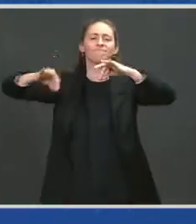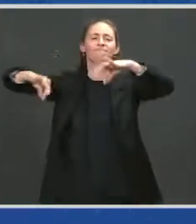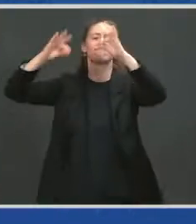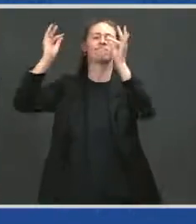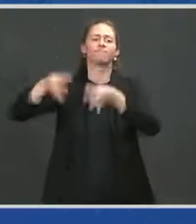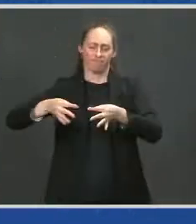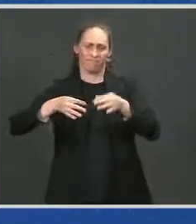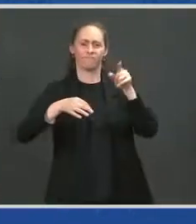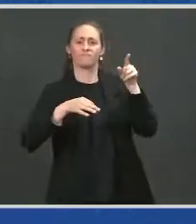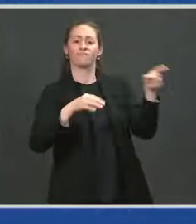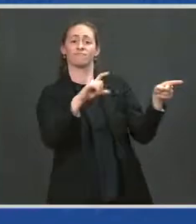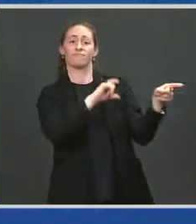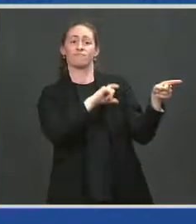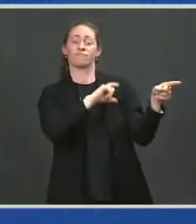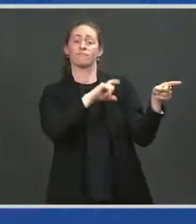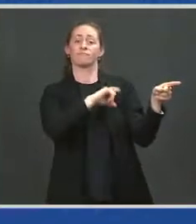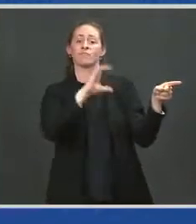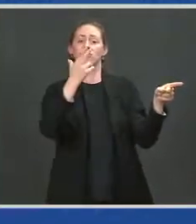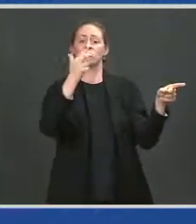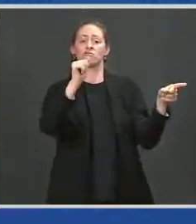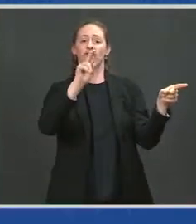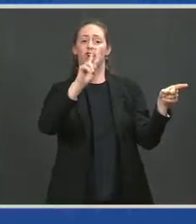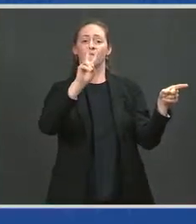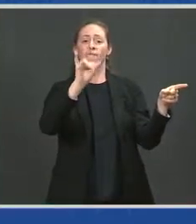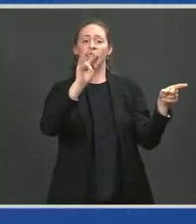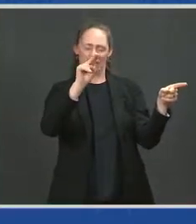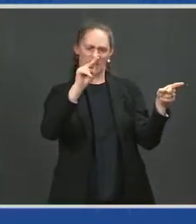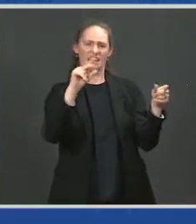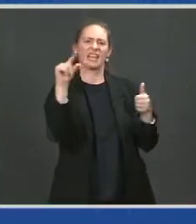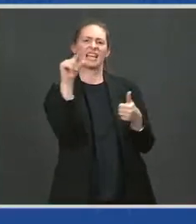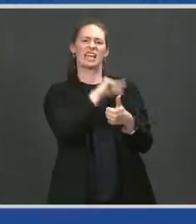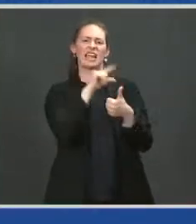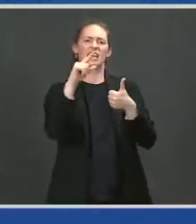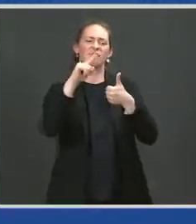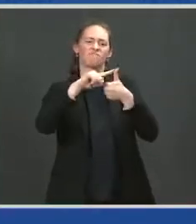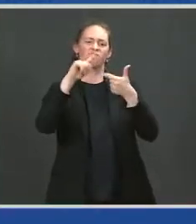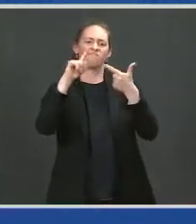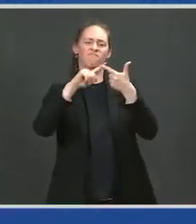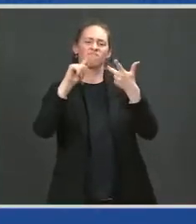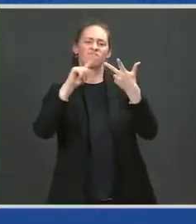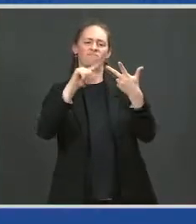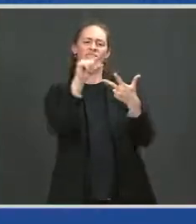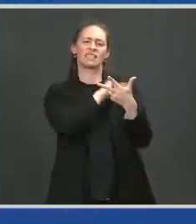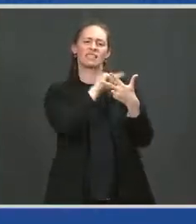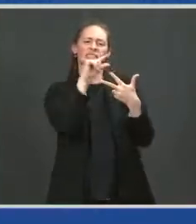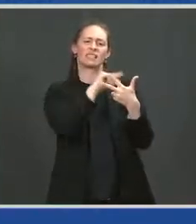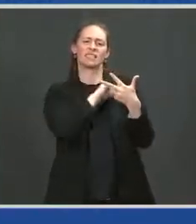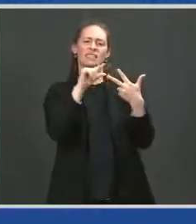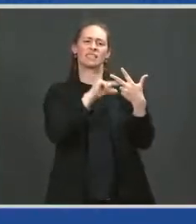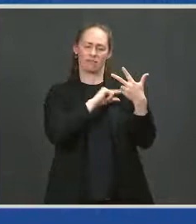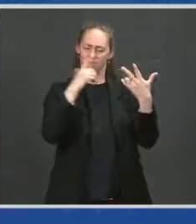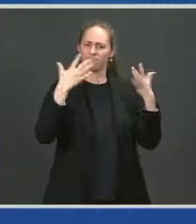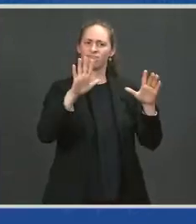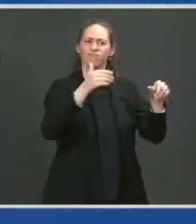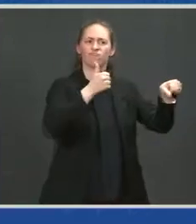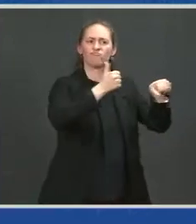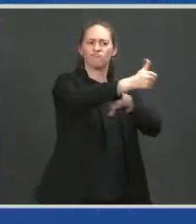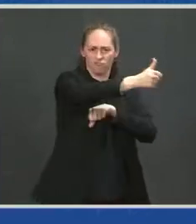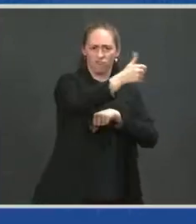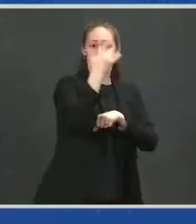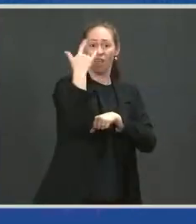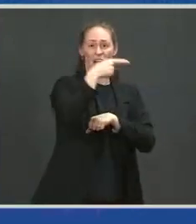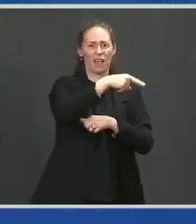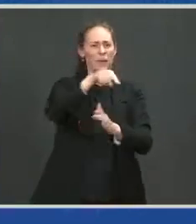on all counts in the murder of George Floyd last May.